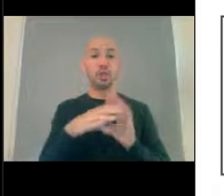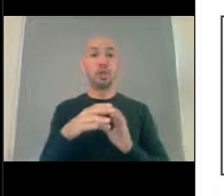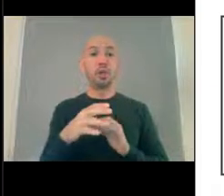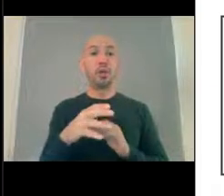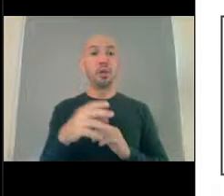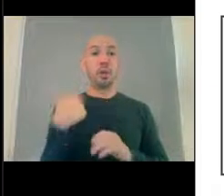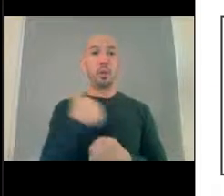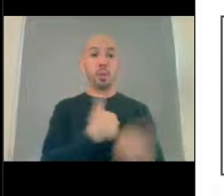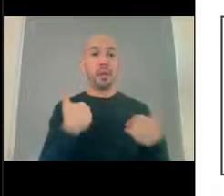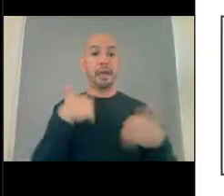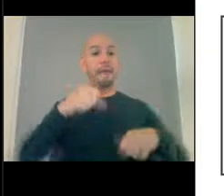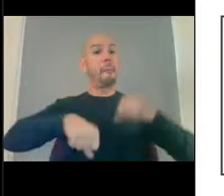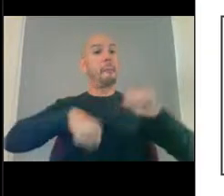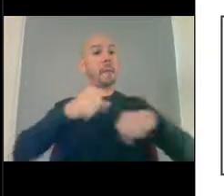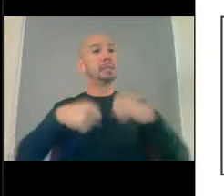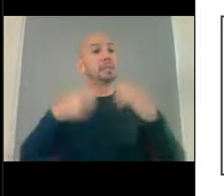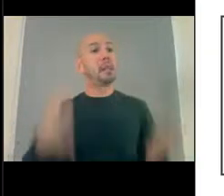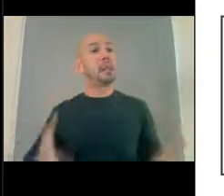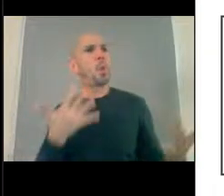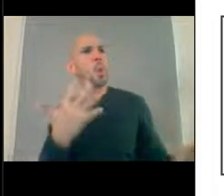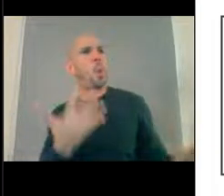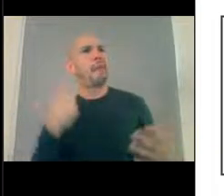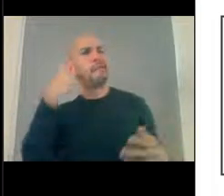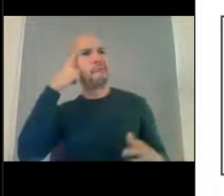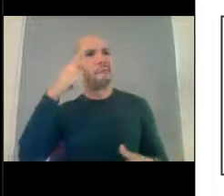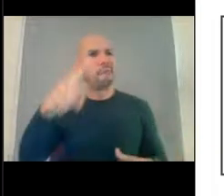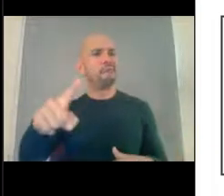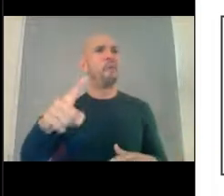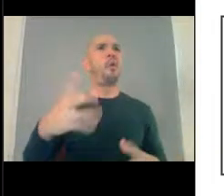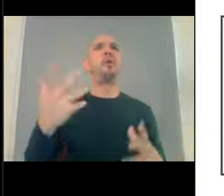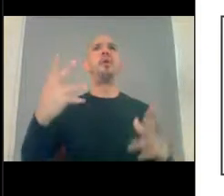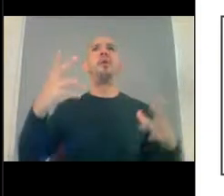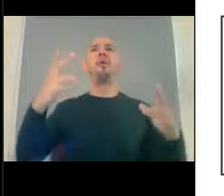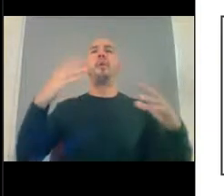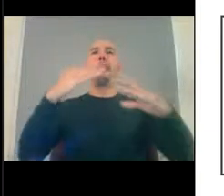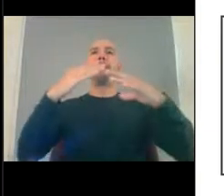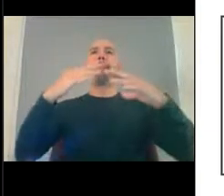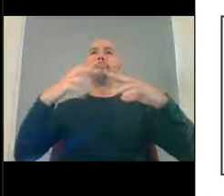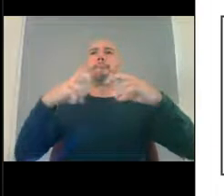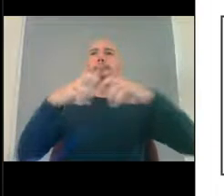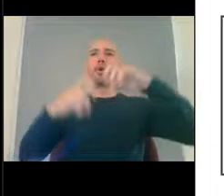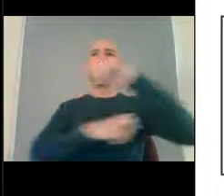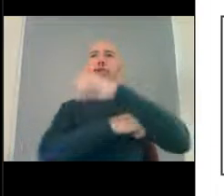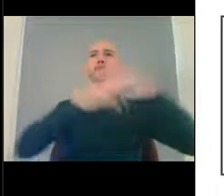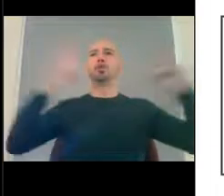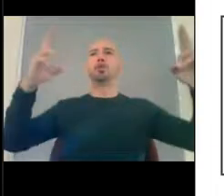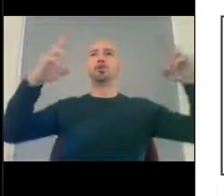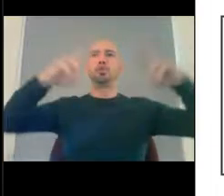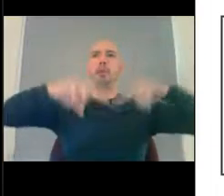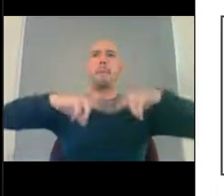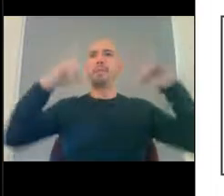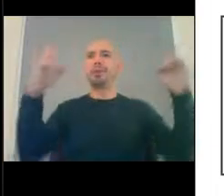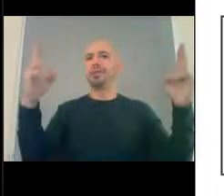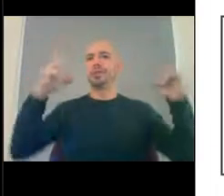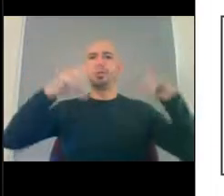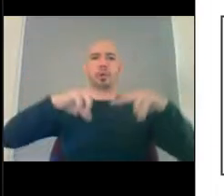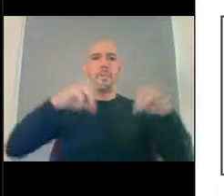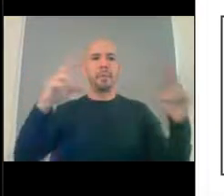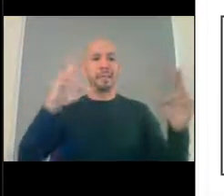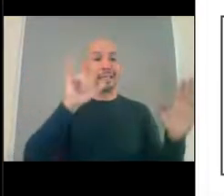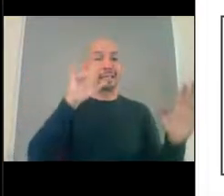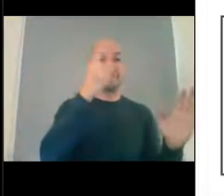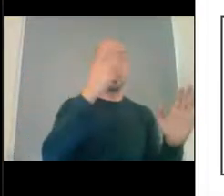bicyclist waiting for a bike and pedestrian drawbridge to go down uh in the middle uh that is a near